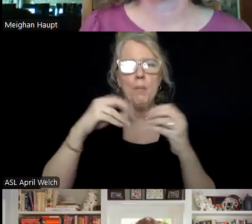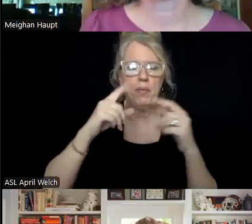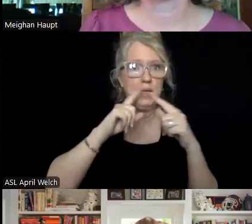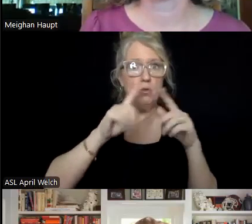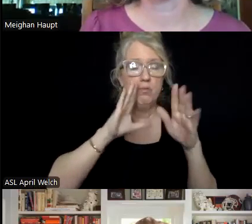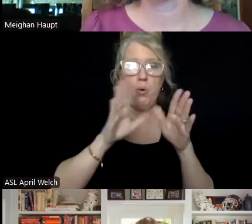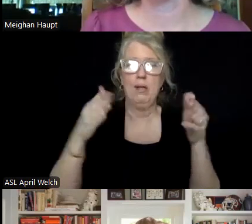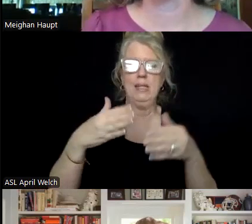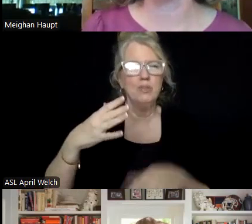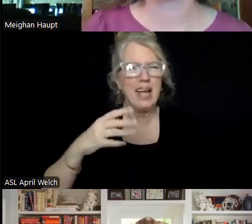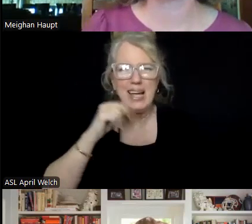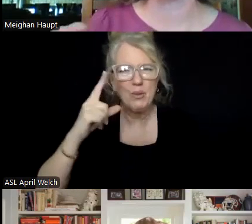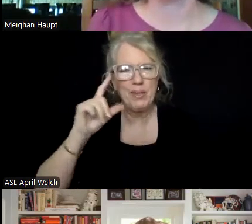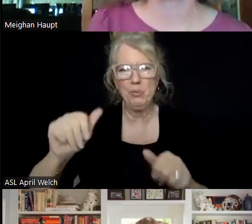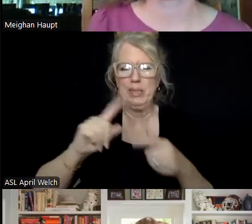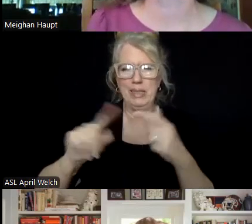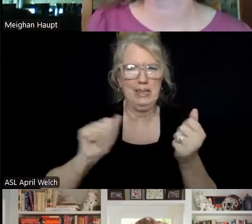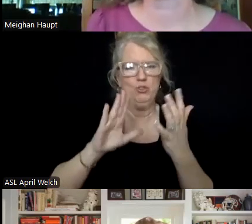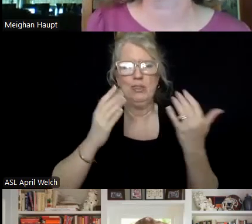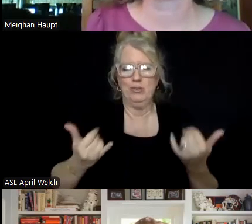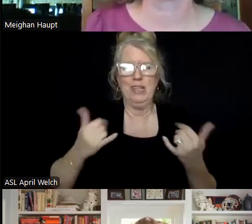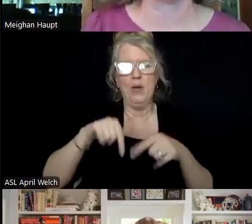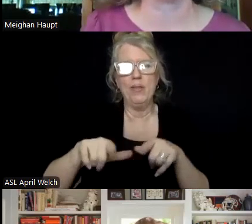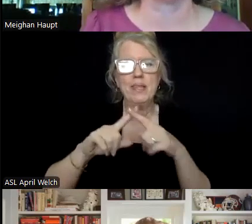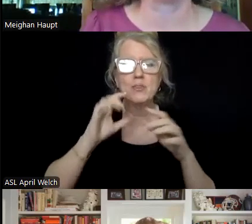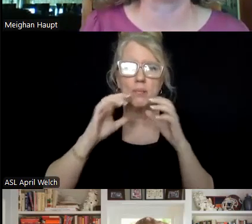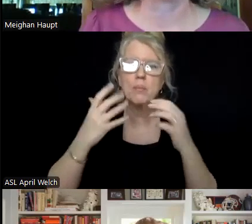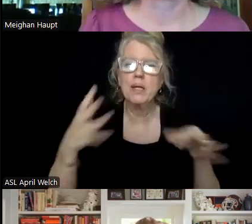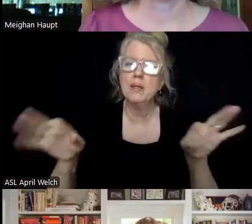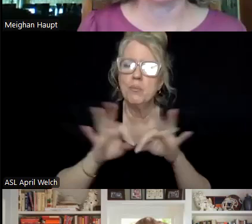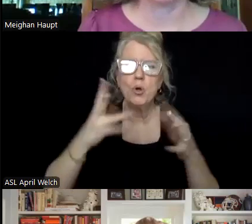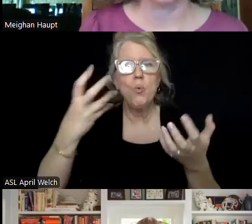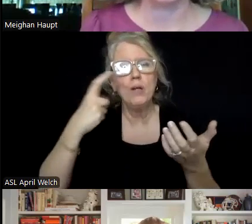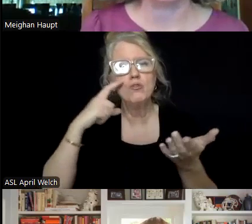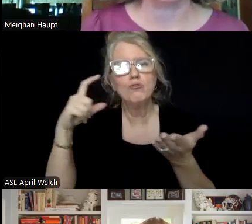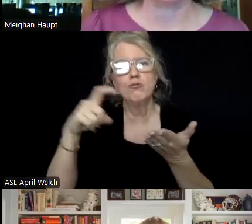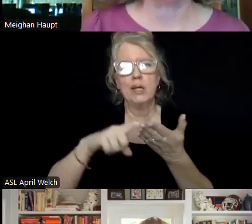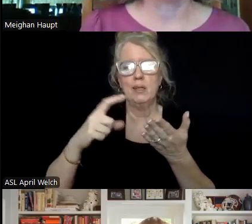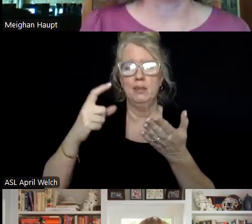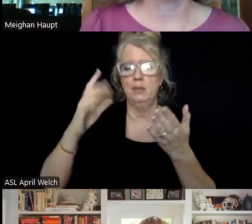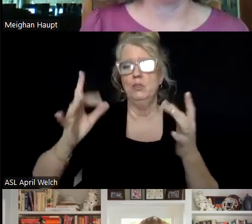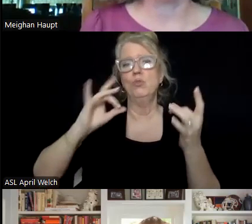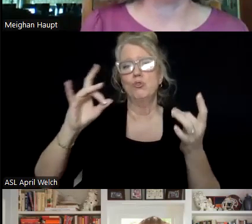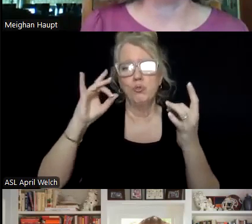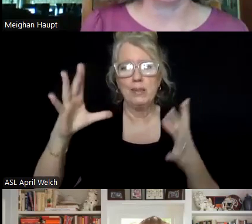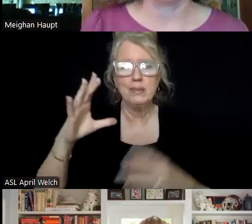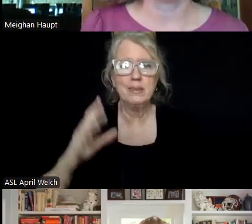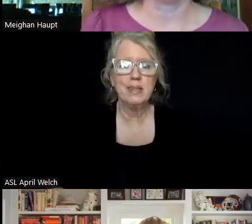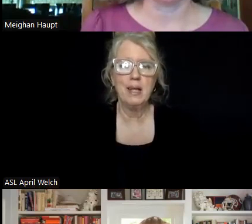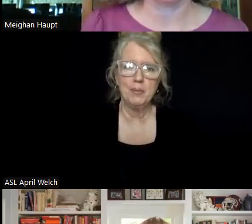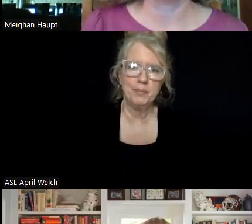those. I don't think we can address those in this conversation, but I do want to recognize that crisis is kind of